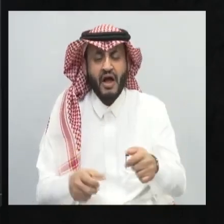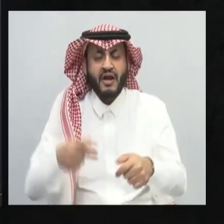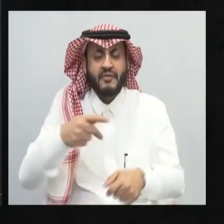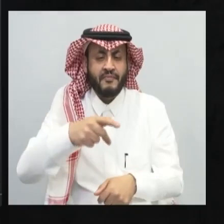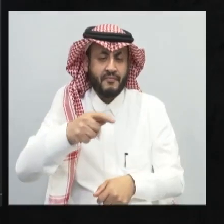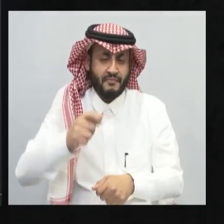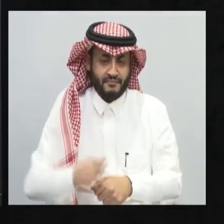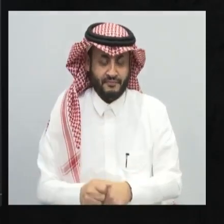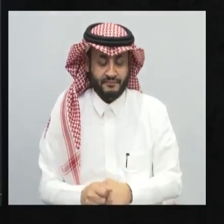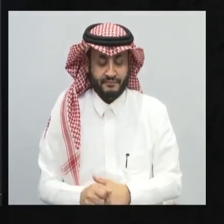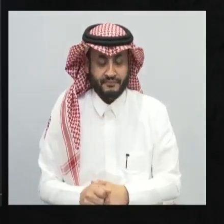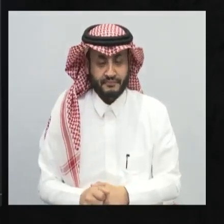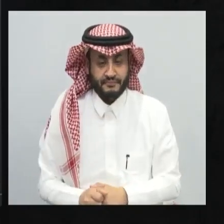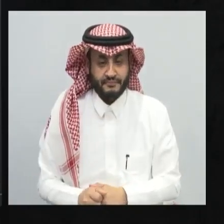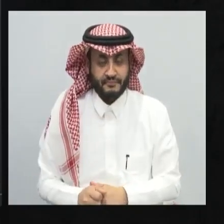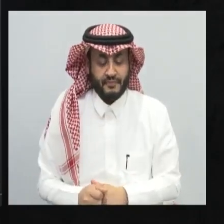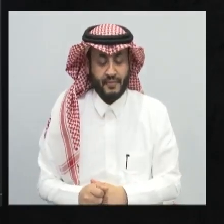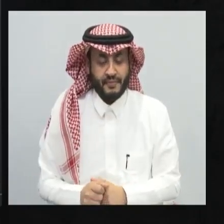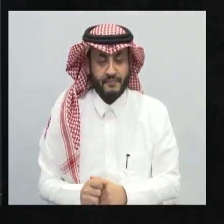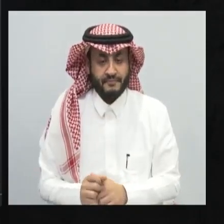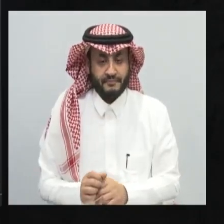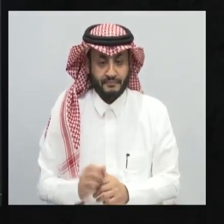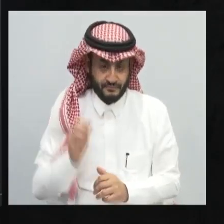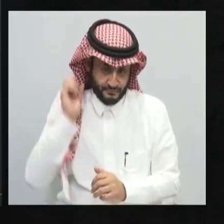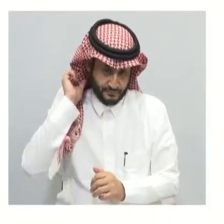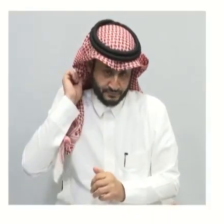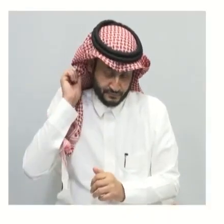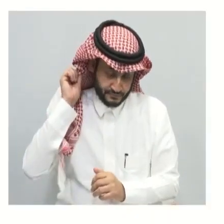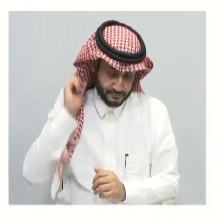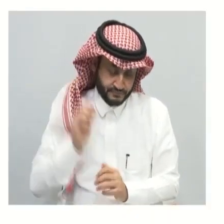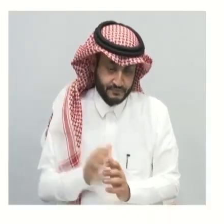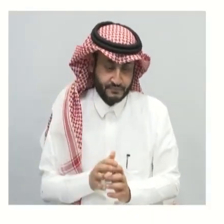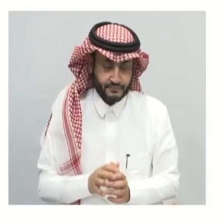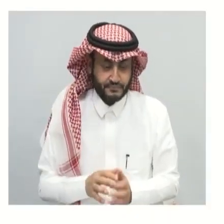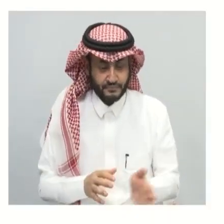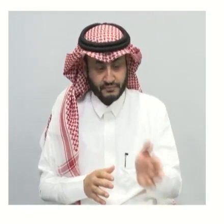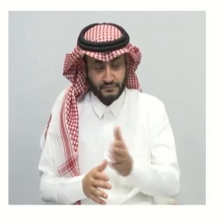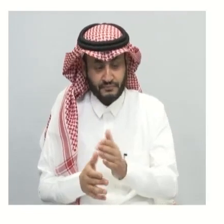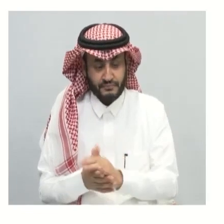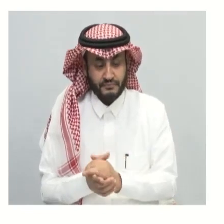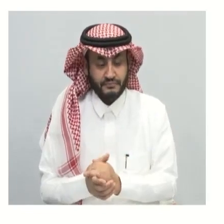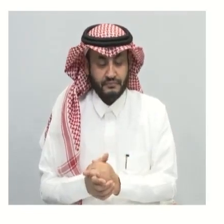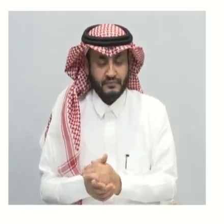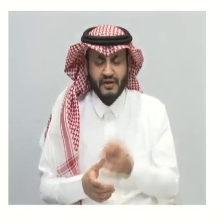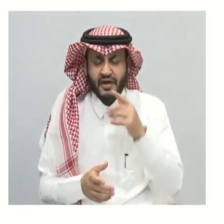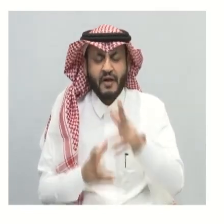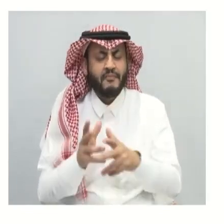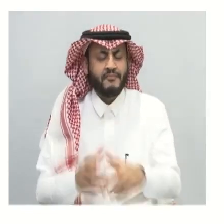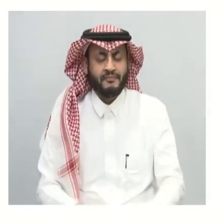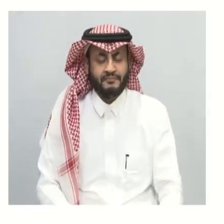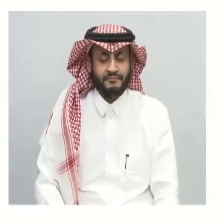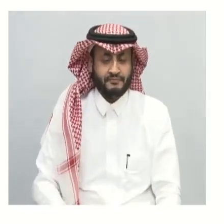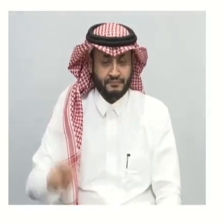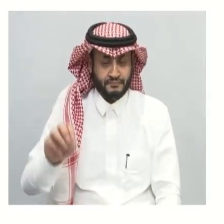the adjective. The infinitives, as well as the gerunds. As well as we've read about Morphy's